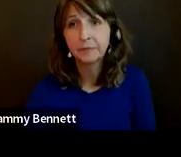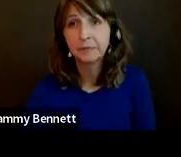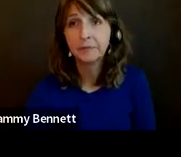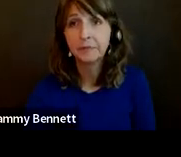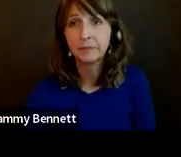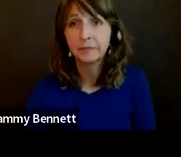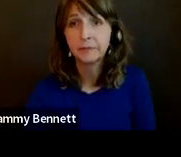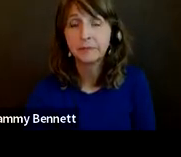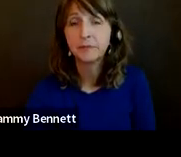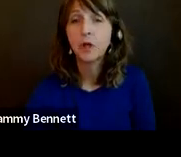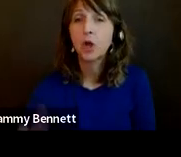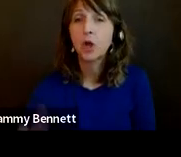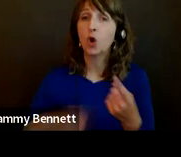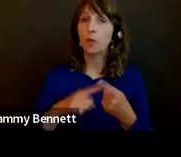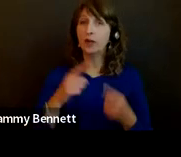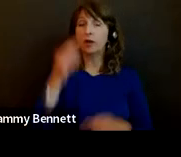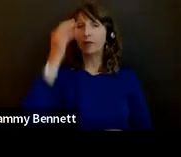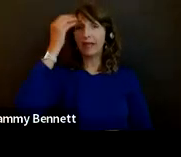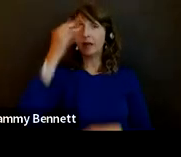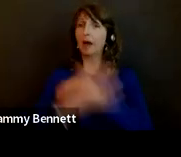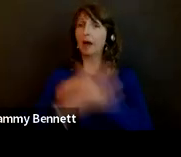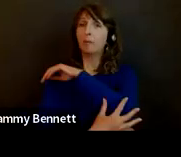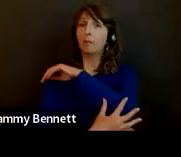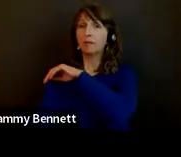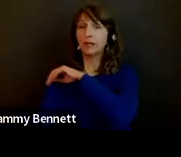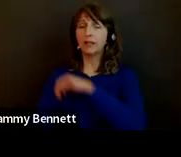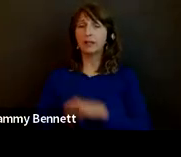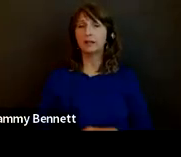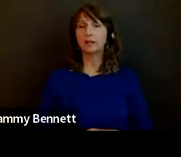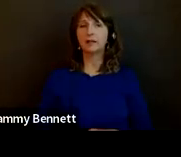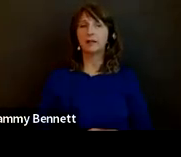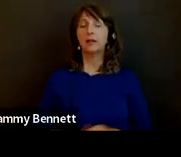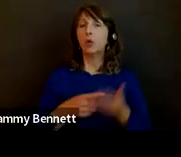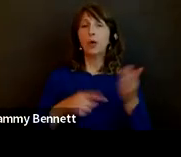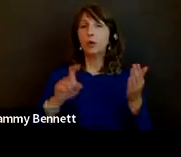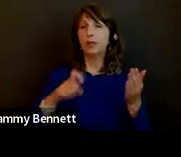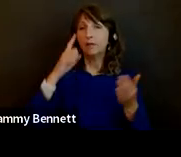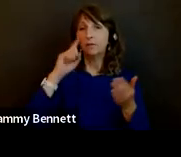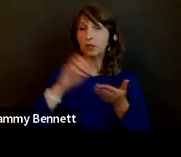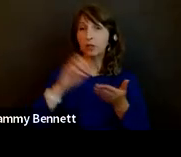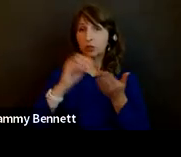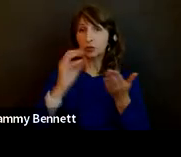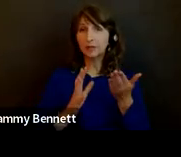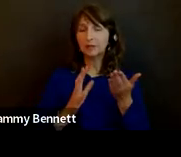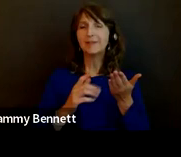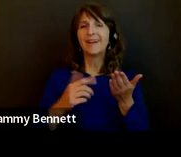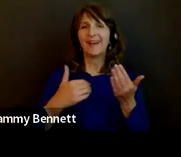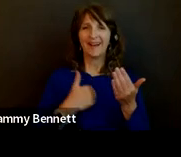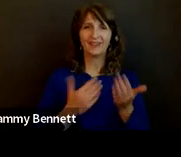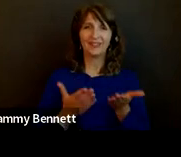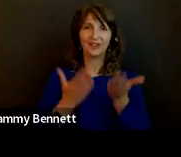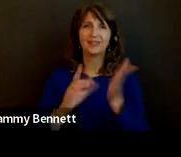when you're thinking about poverty and answering those questions about what are needed for students, I've got some suggestions later in the presentation that we can talk